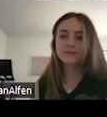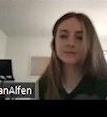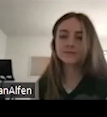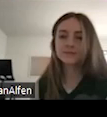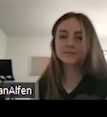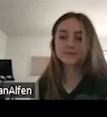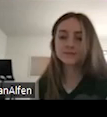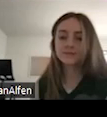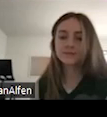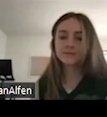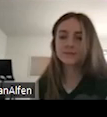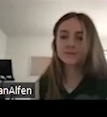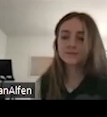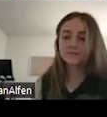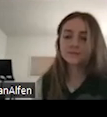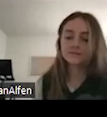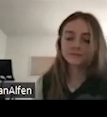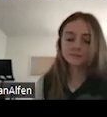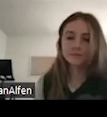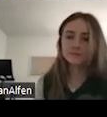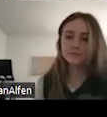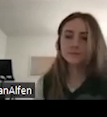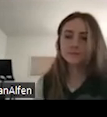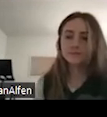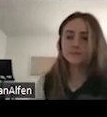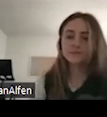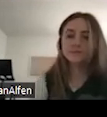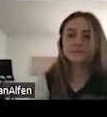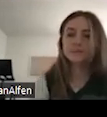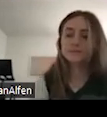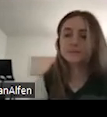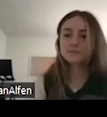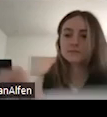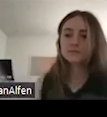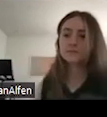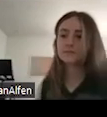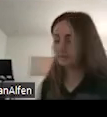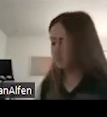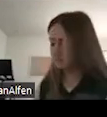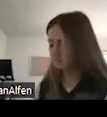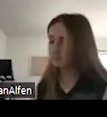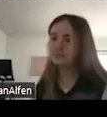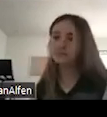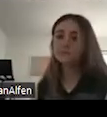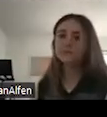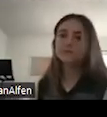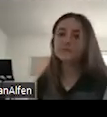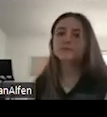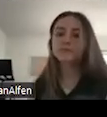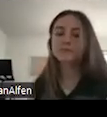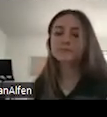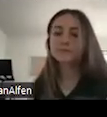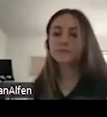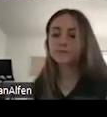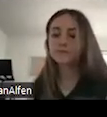cochlear implant, like we were hearing about in the movie. With this one, this can restore hearing a little bit, but it does require like a surgery with it. But